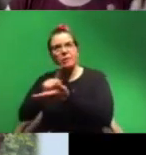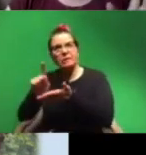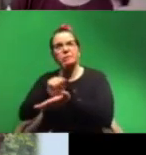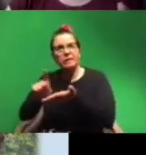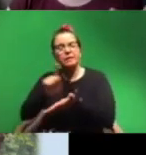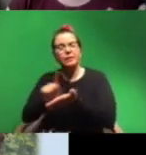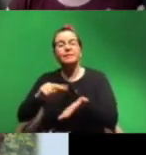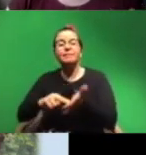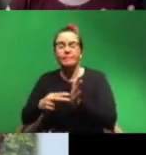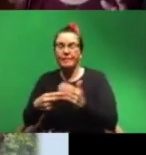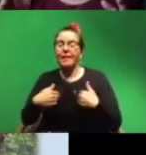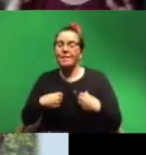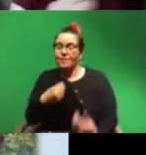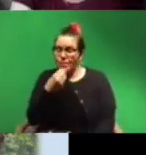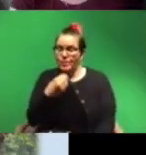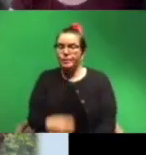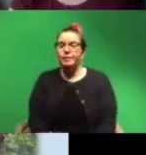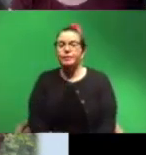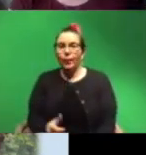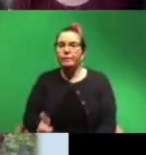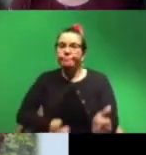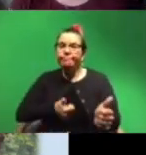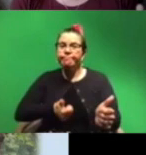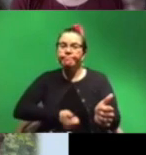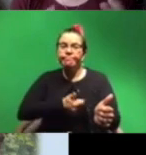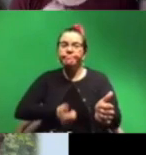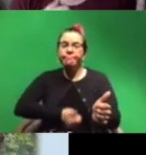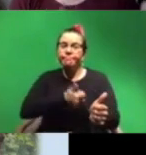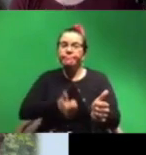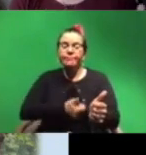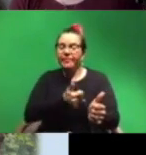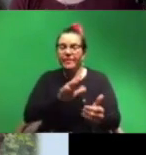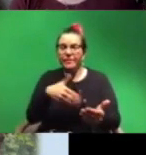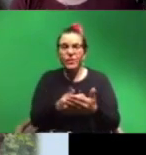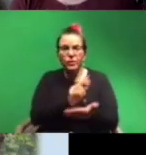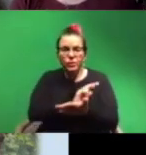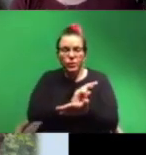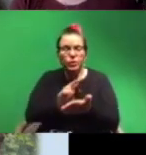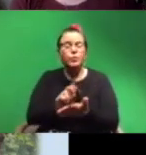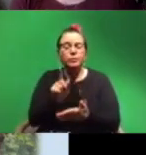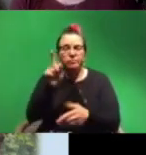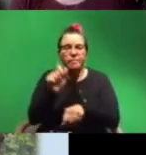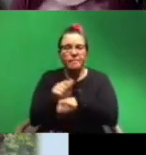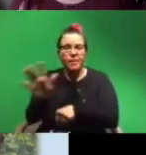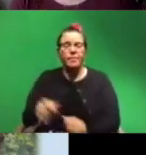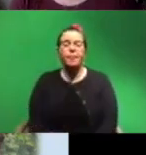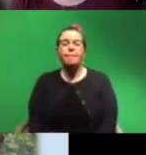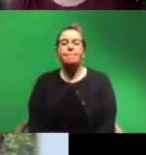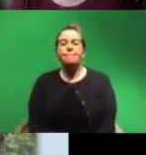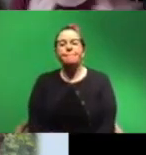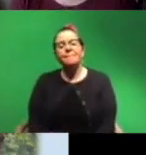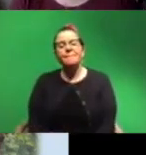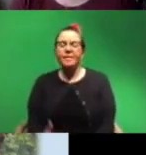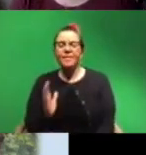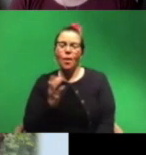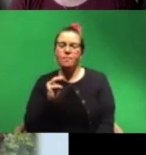means that we have food. So he followed us, and he followed us for the entire 2 weeks that we were up in the mountains. And he was our little mascot, and